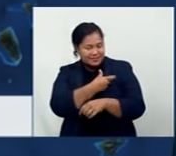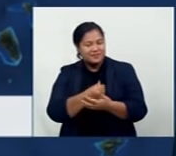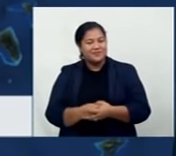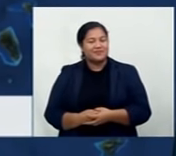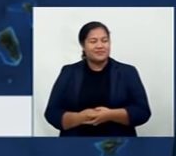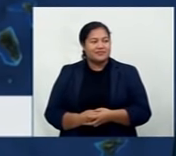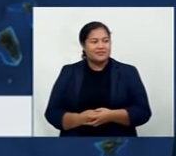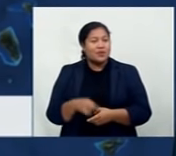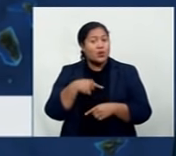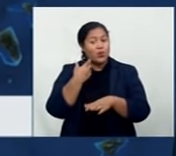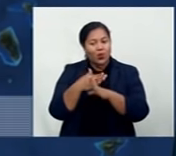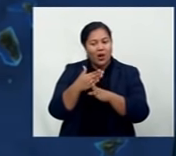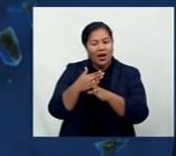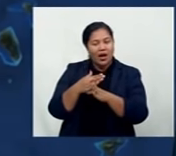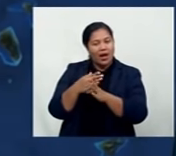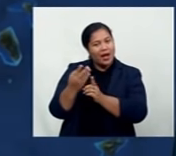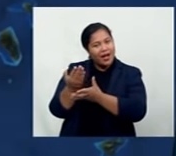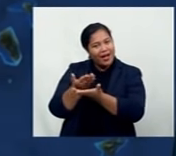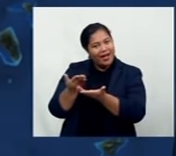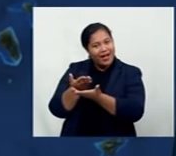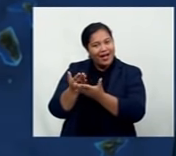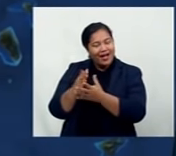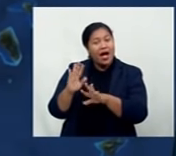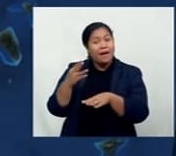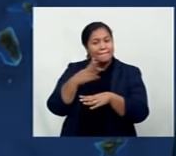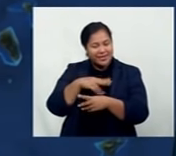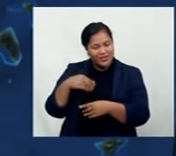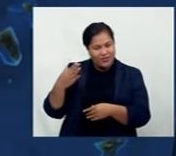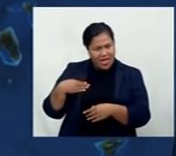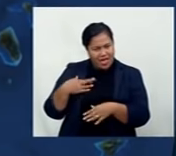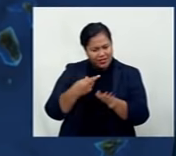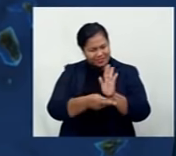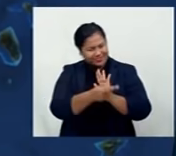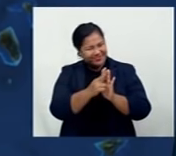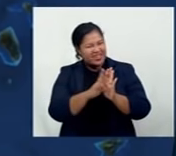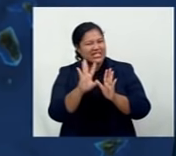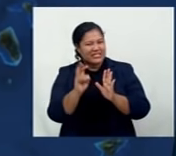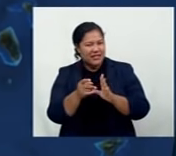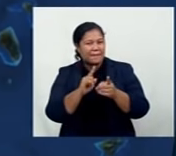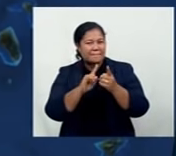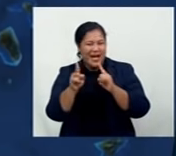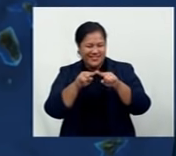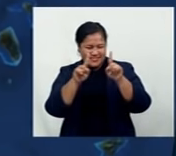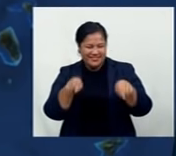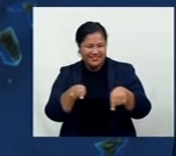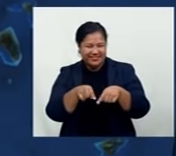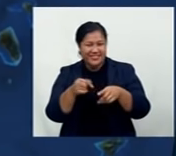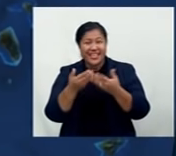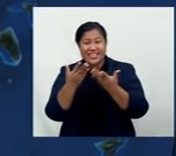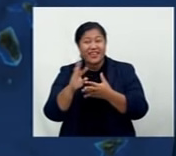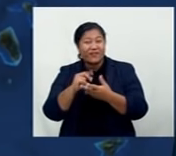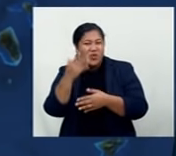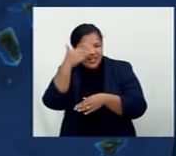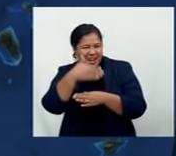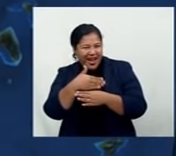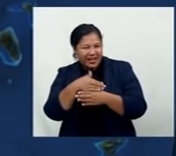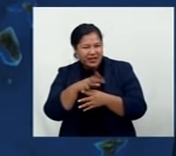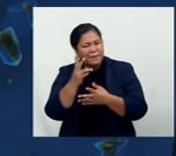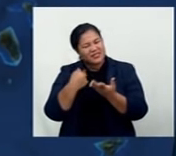with Ministry of Health in reviewing some of these passes that we feel have been